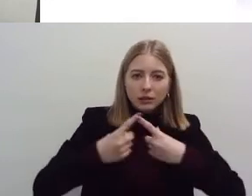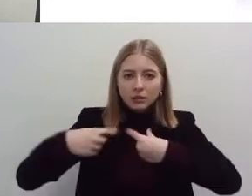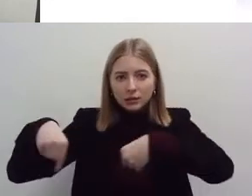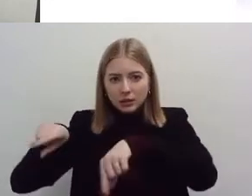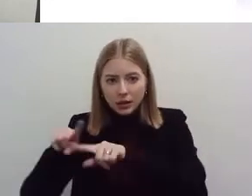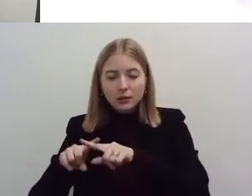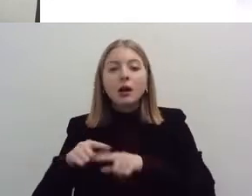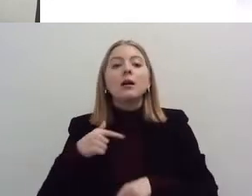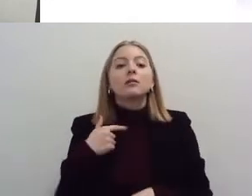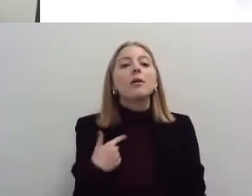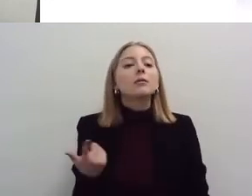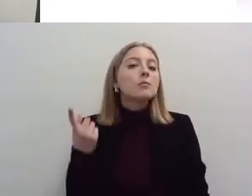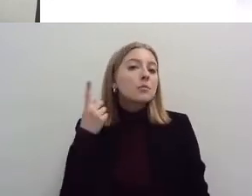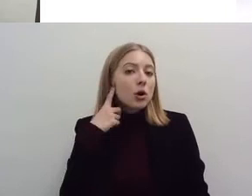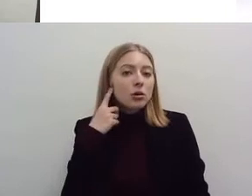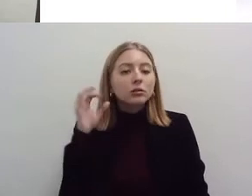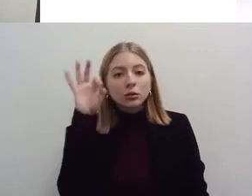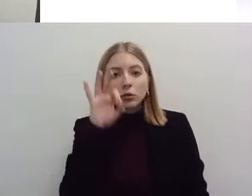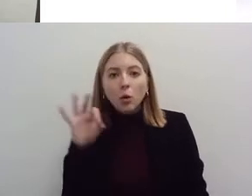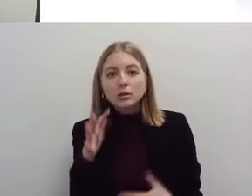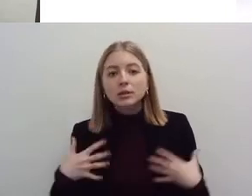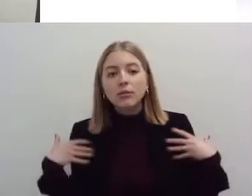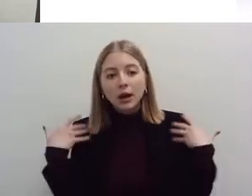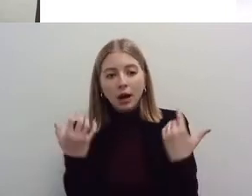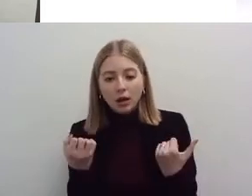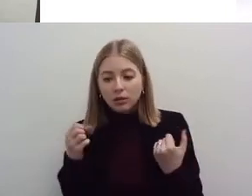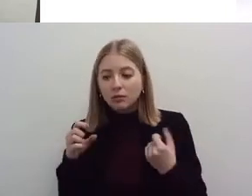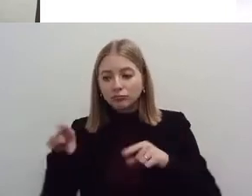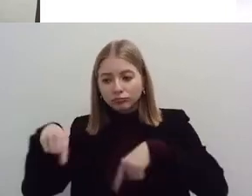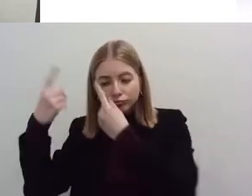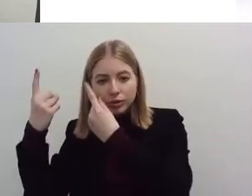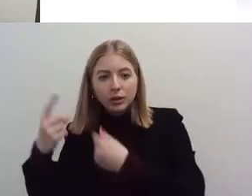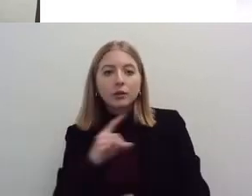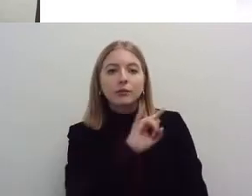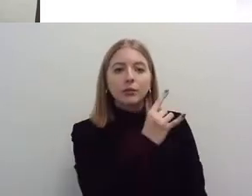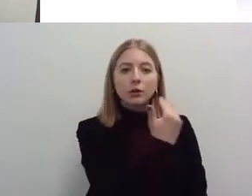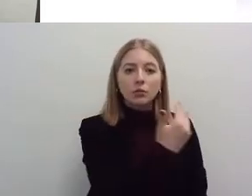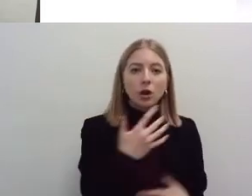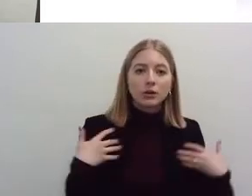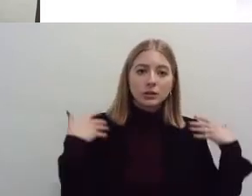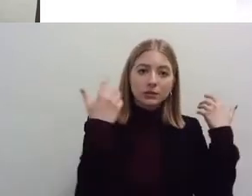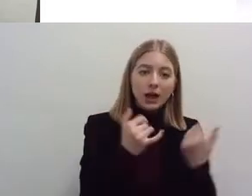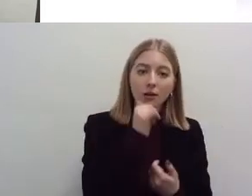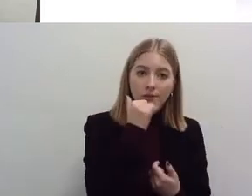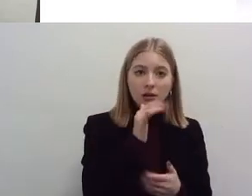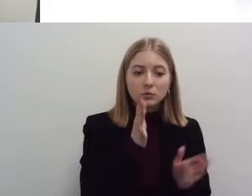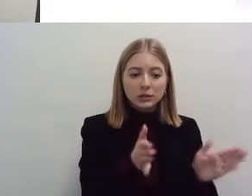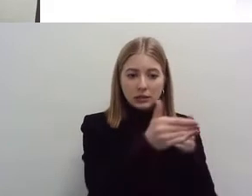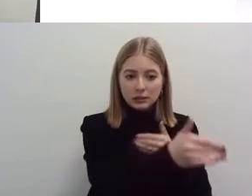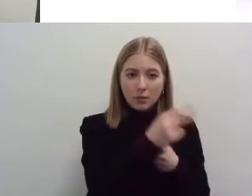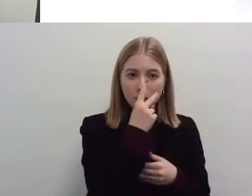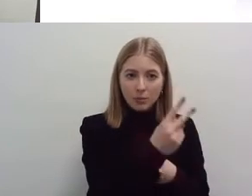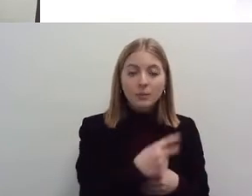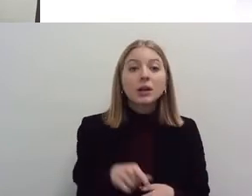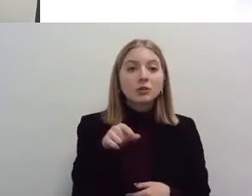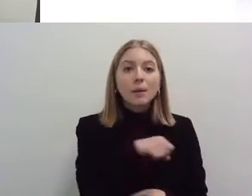systems, child healthcare systems, etc., etc., to answer these questions. And the second